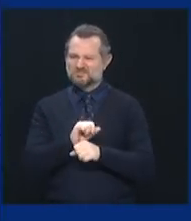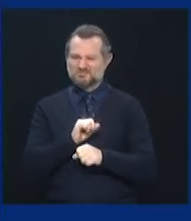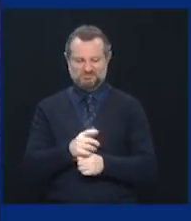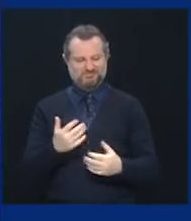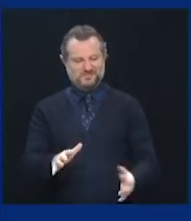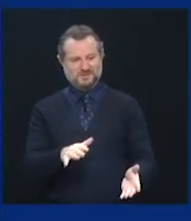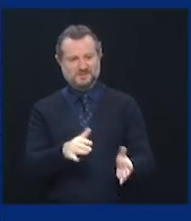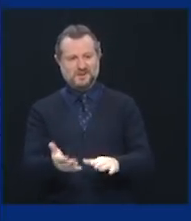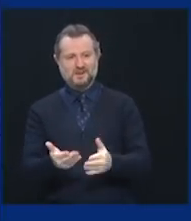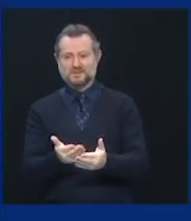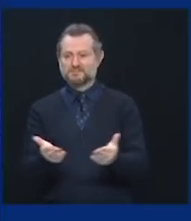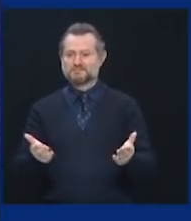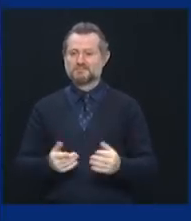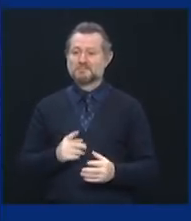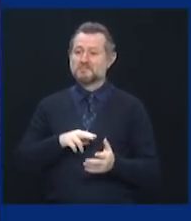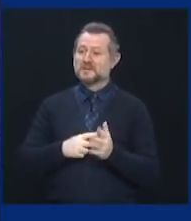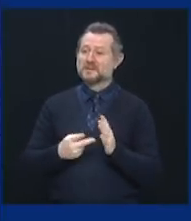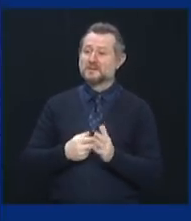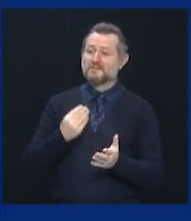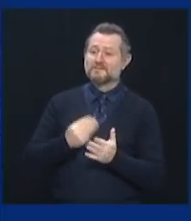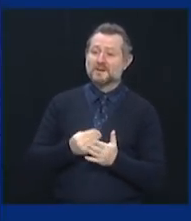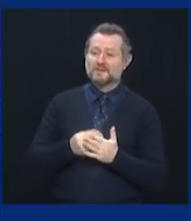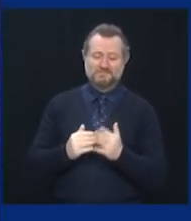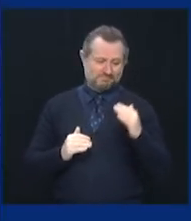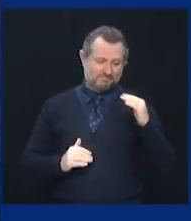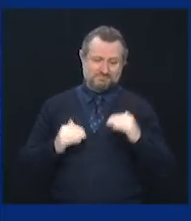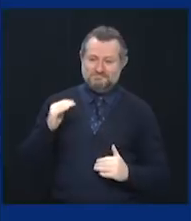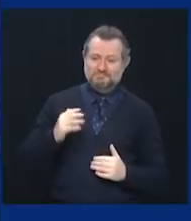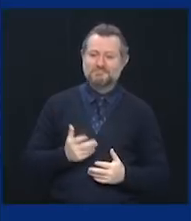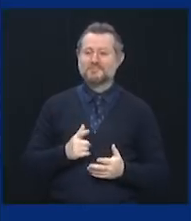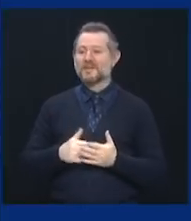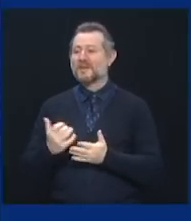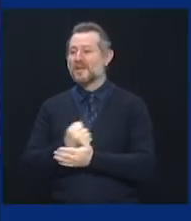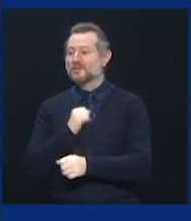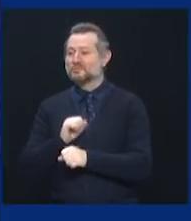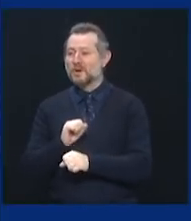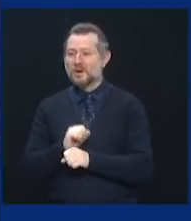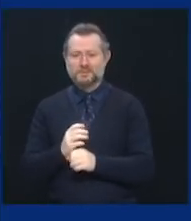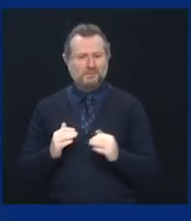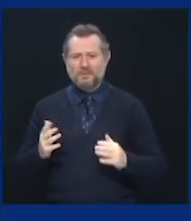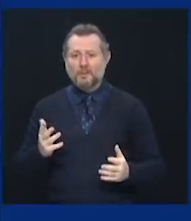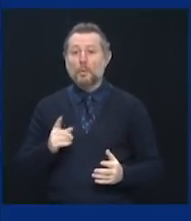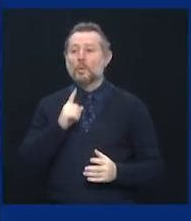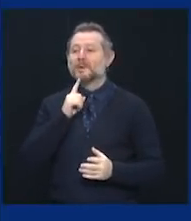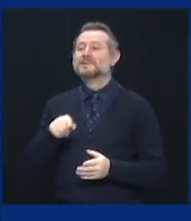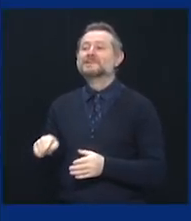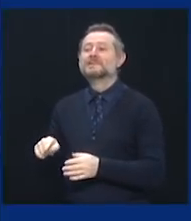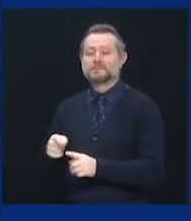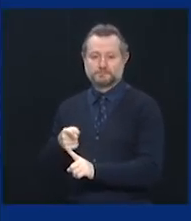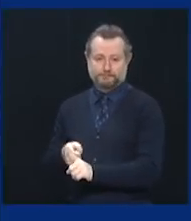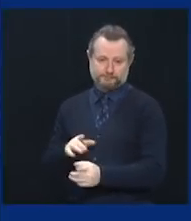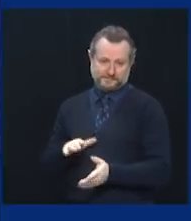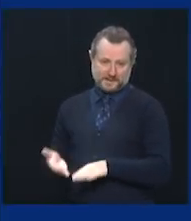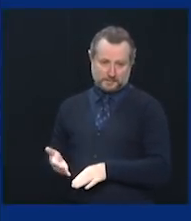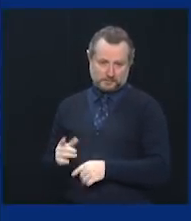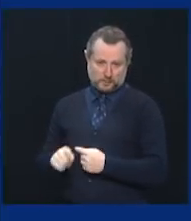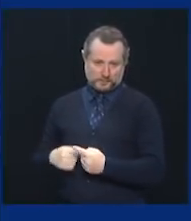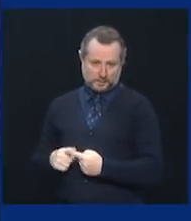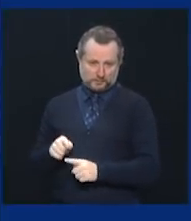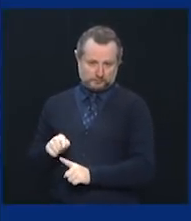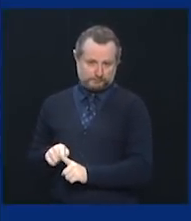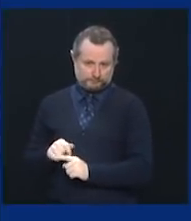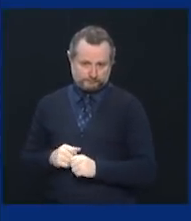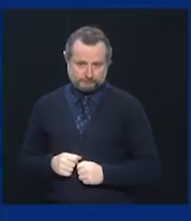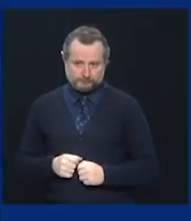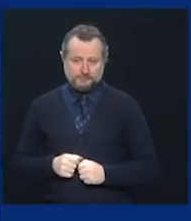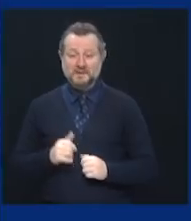differential in income. It's not the differential in promotion rate. It's death. It's who lived or who died. We now have a